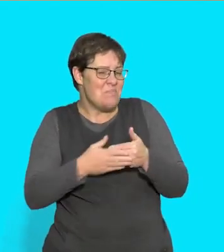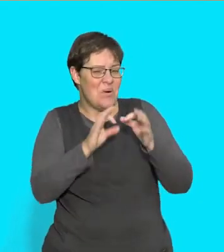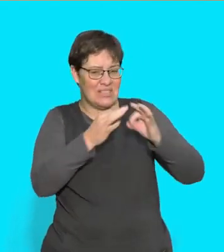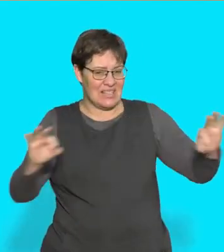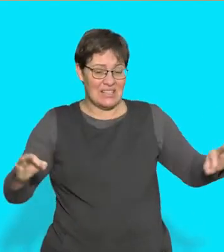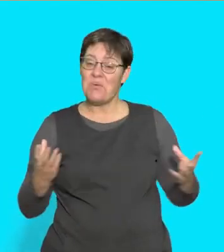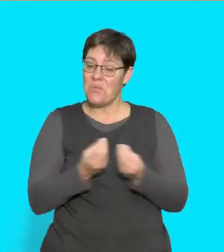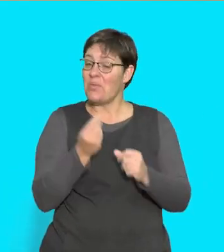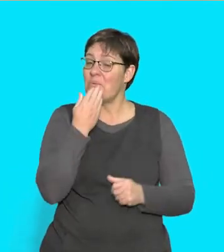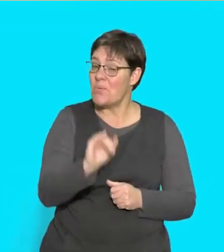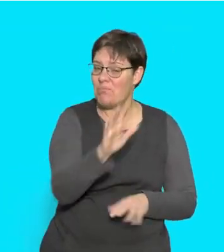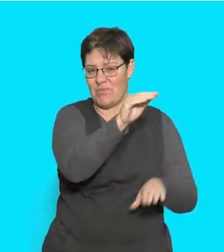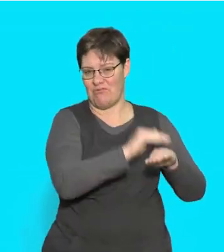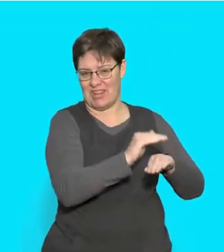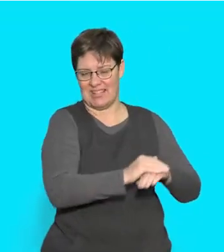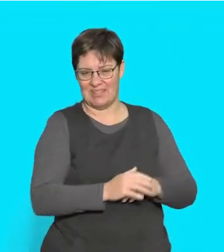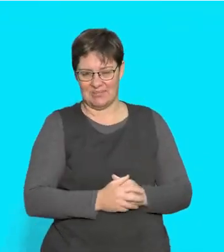a friend.